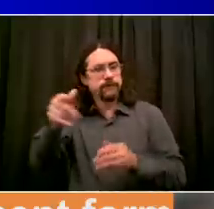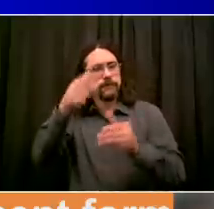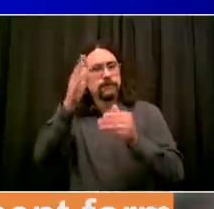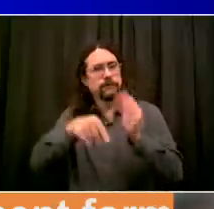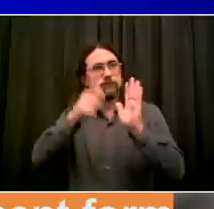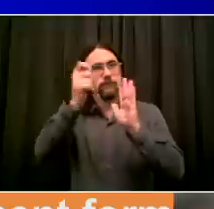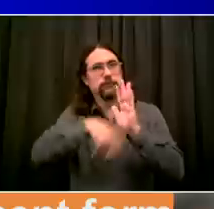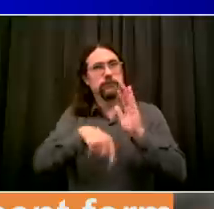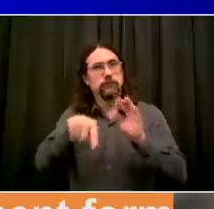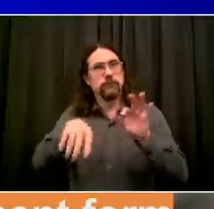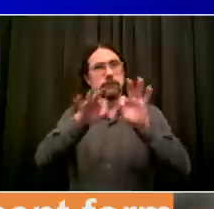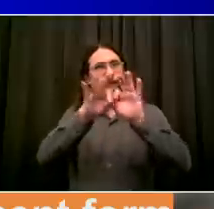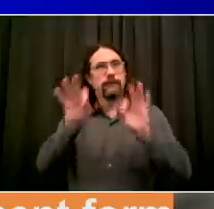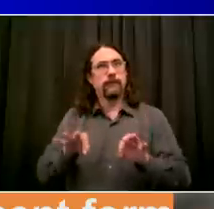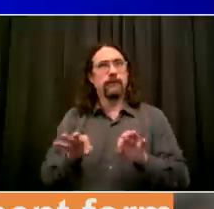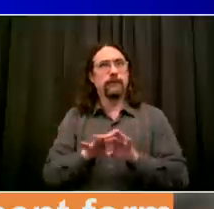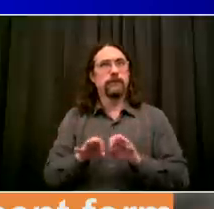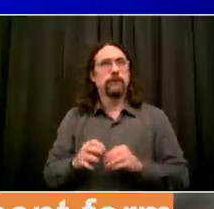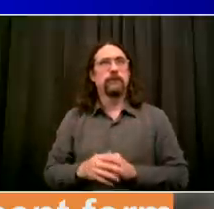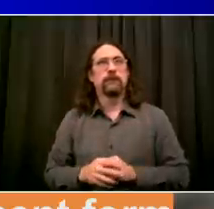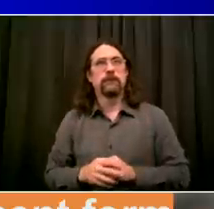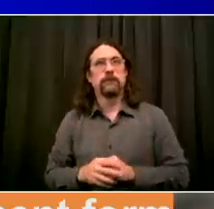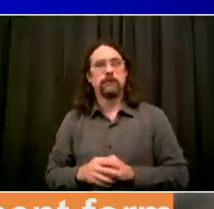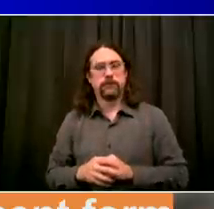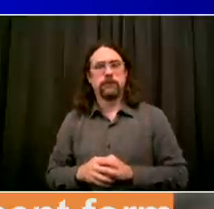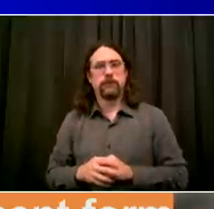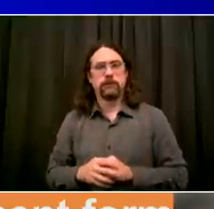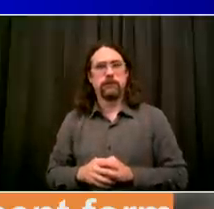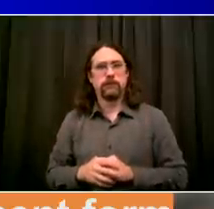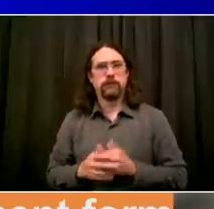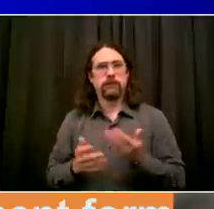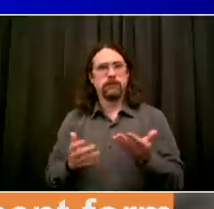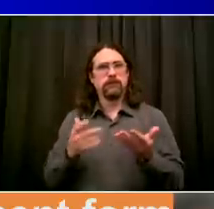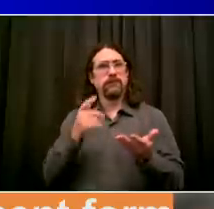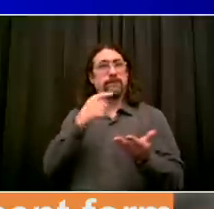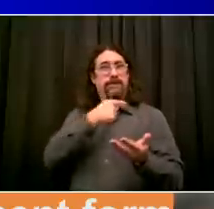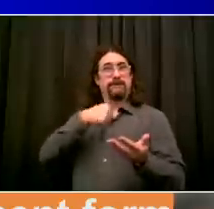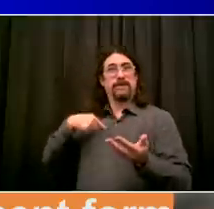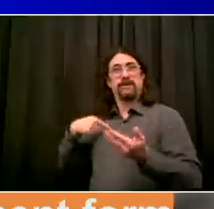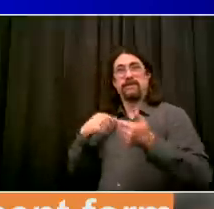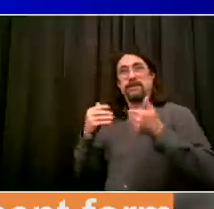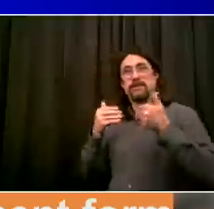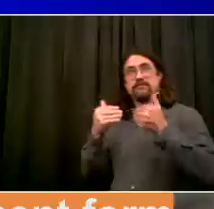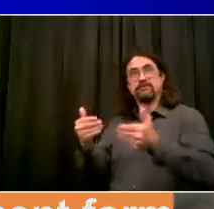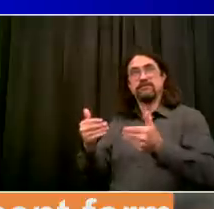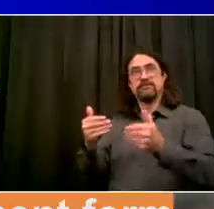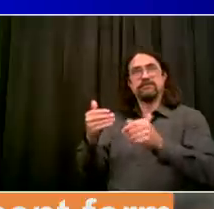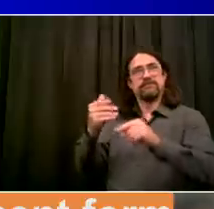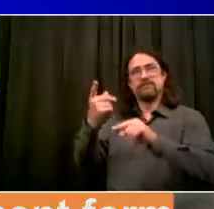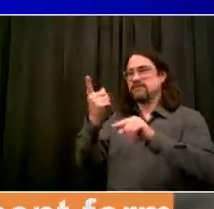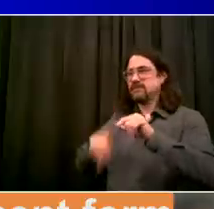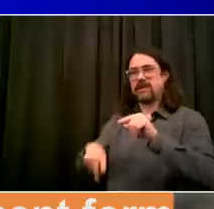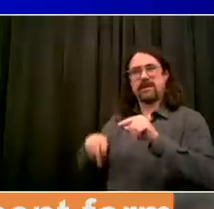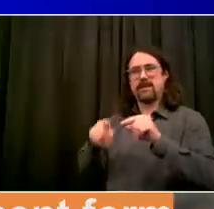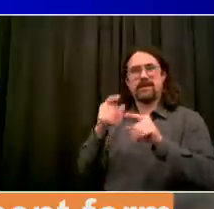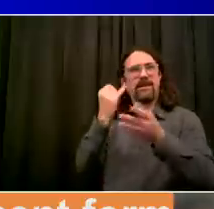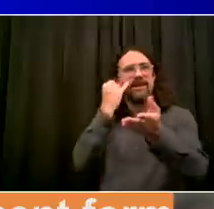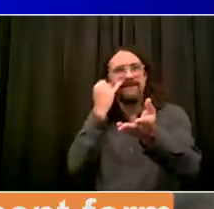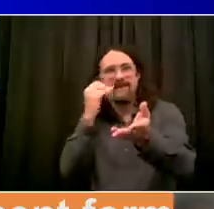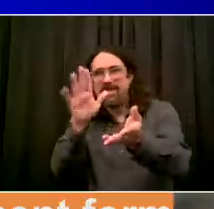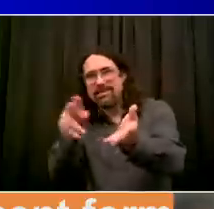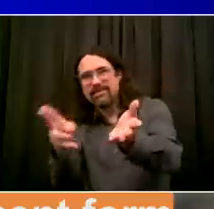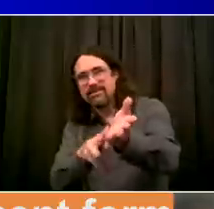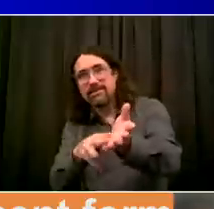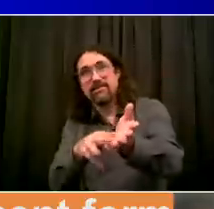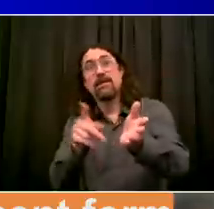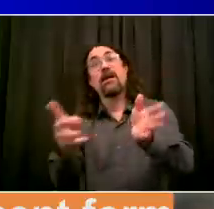Department of Health and the Test and Trace team to make sure everyone is tested, tested quickly, safely, obviously for free. It's a great way to